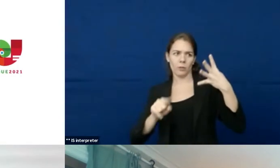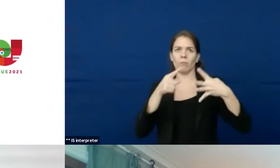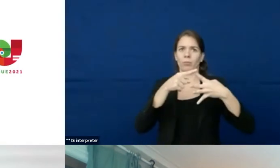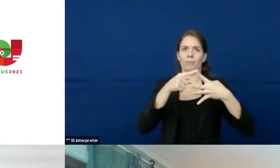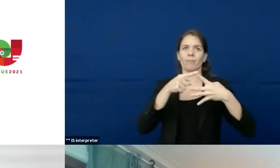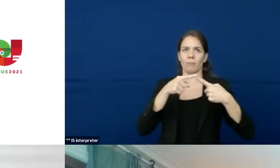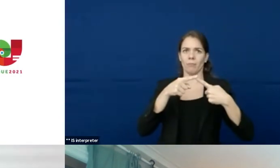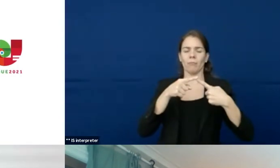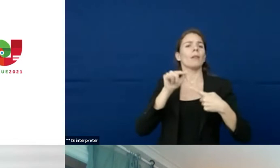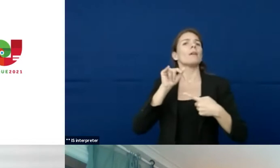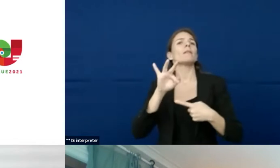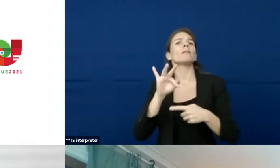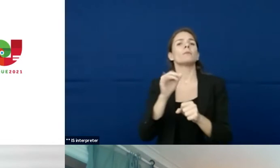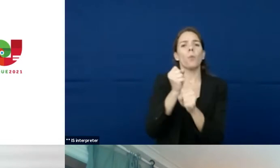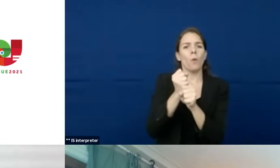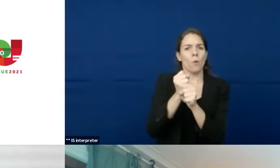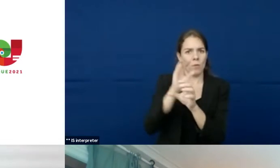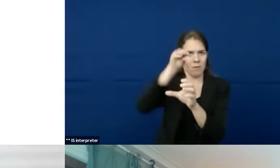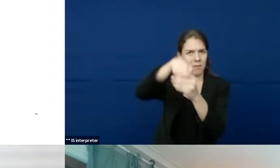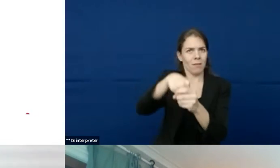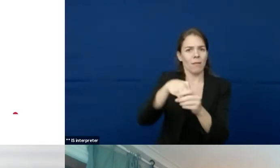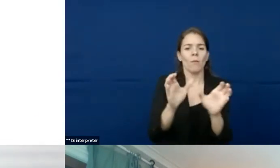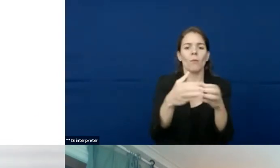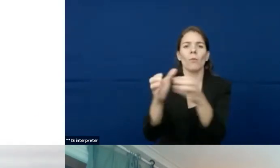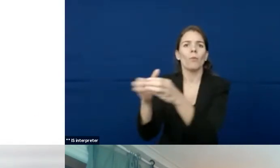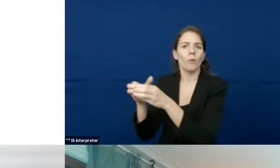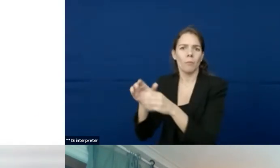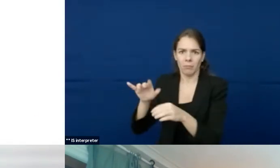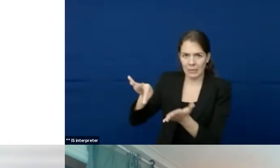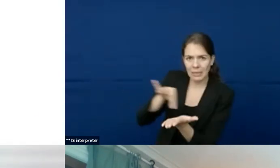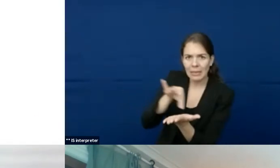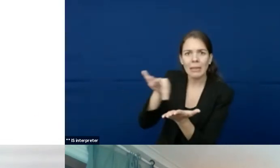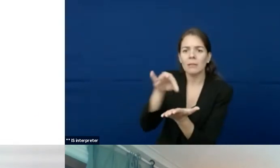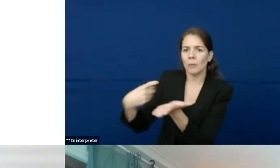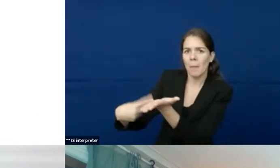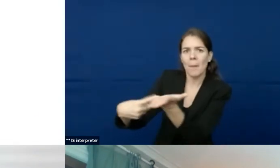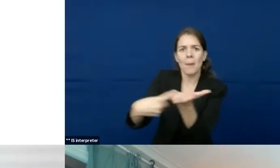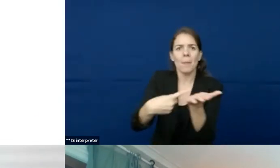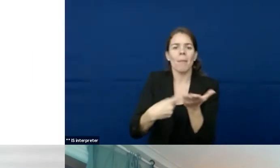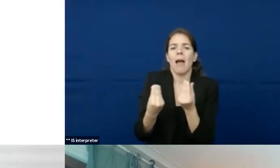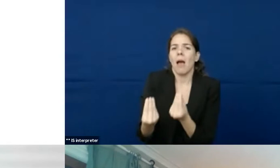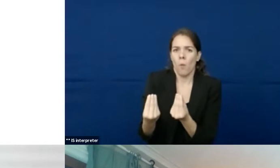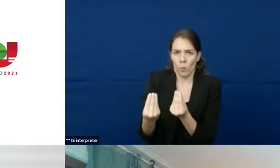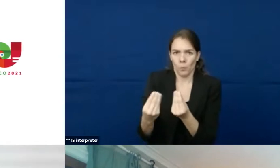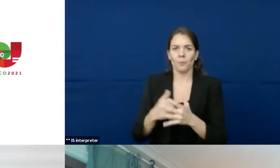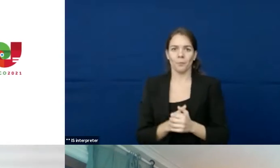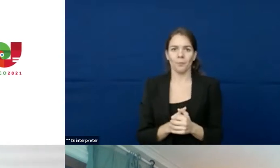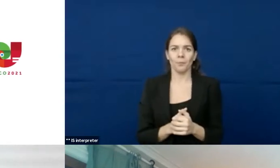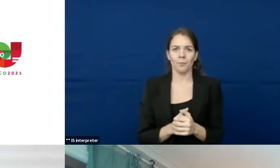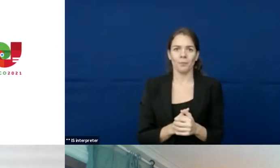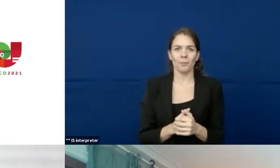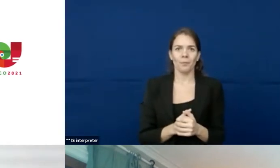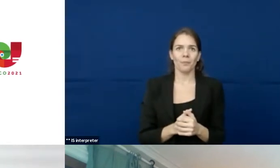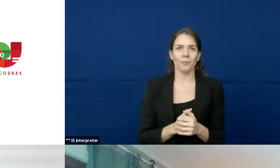work throughout the life course and start early. So go ahead and vote, and then we